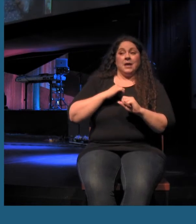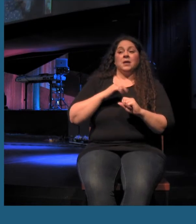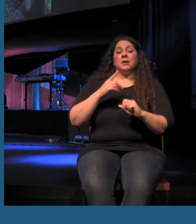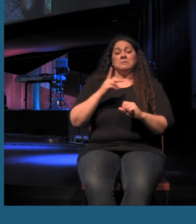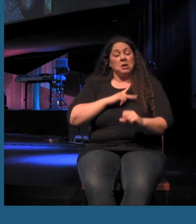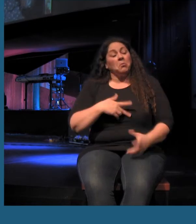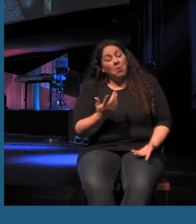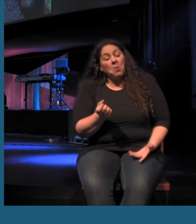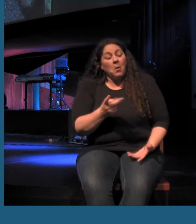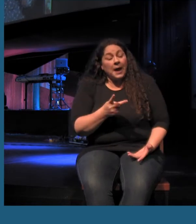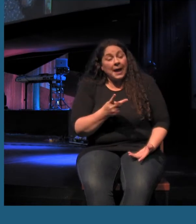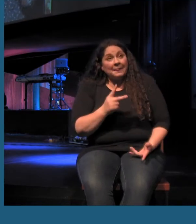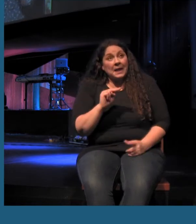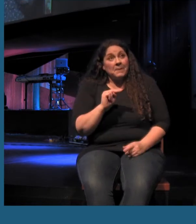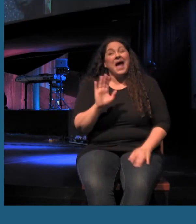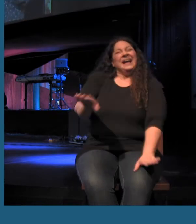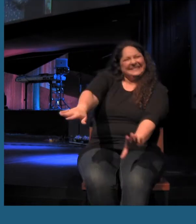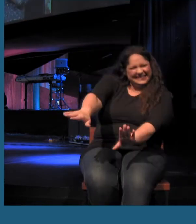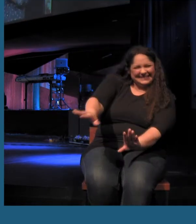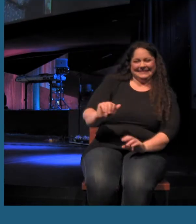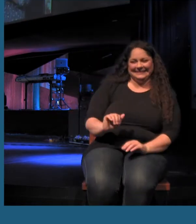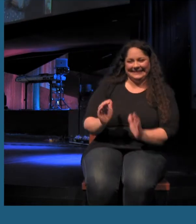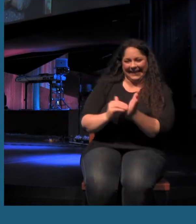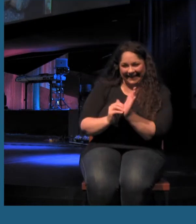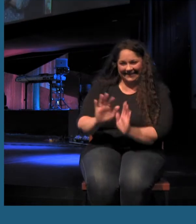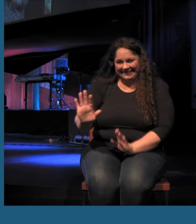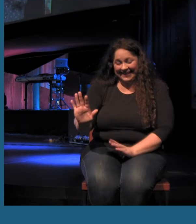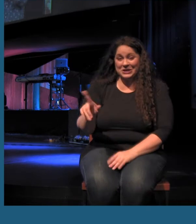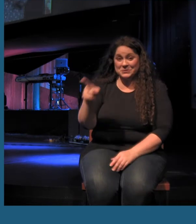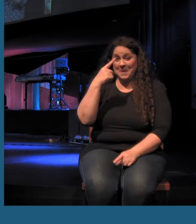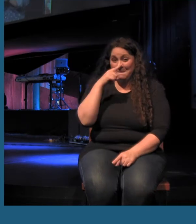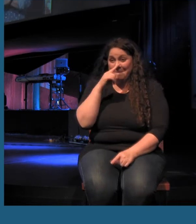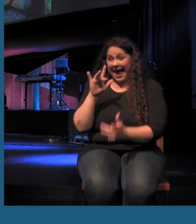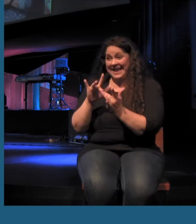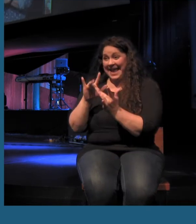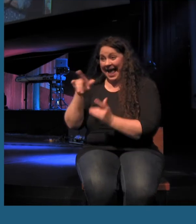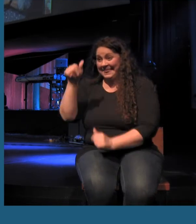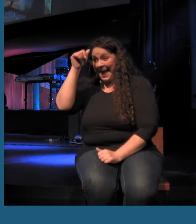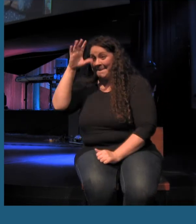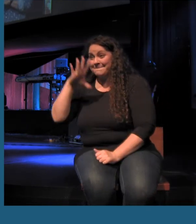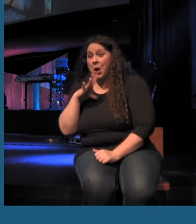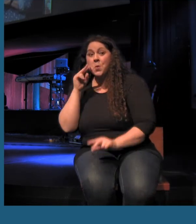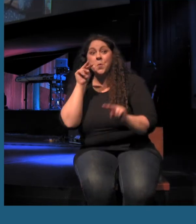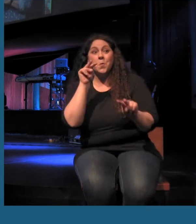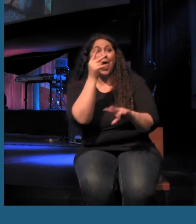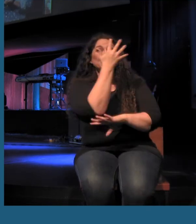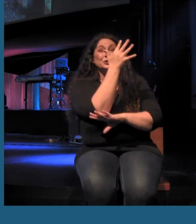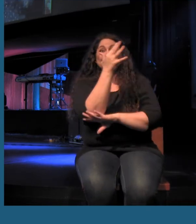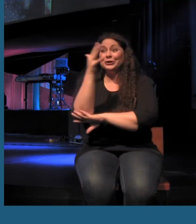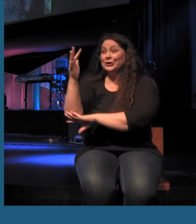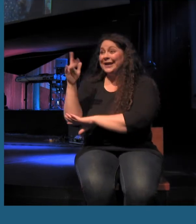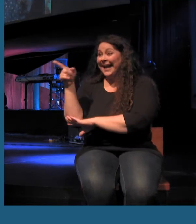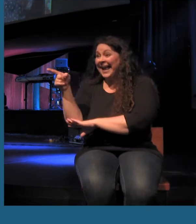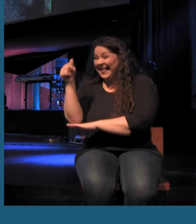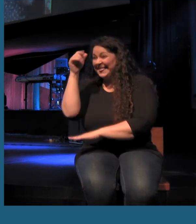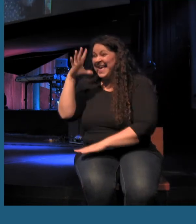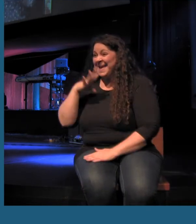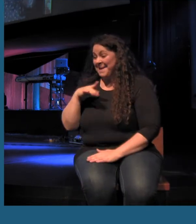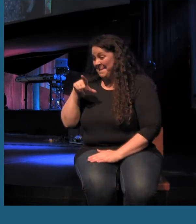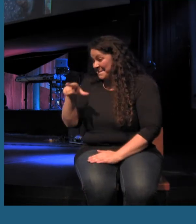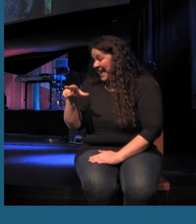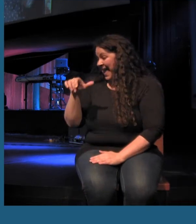and can you contact ASAP, the guy who's in charge of all the timber, all the wood, and could you have